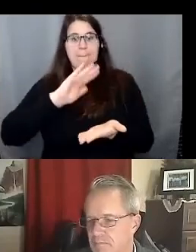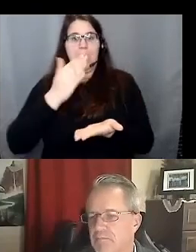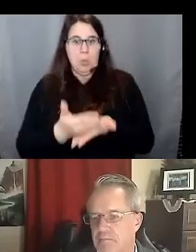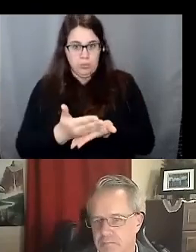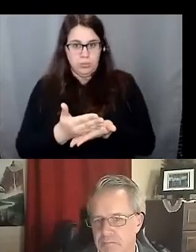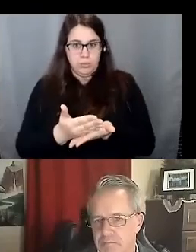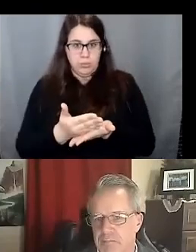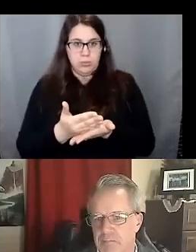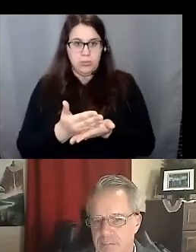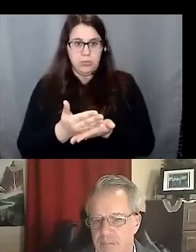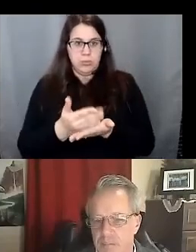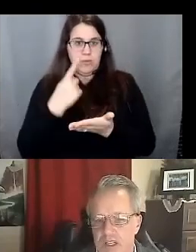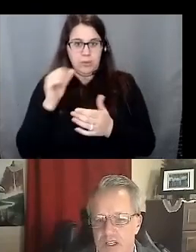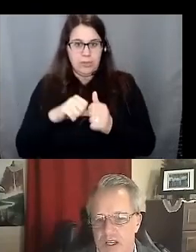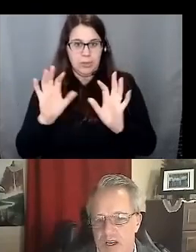option.